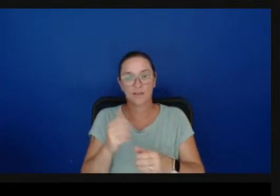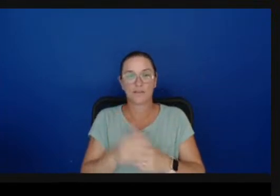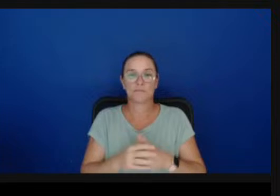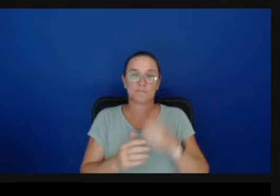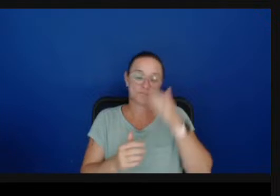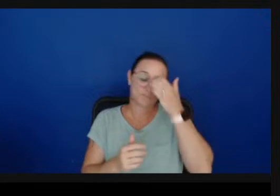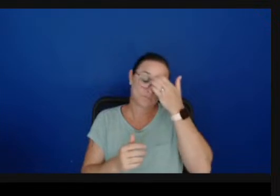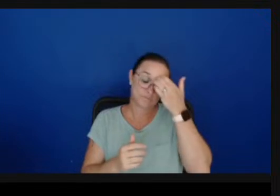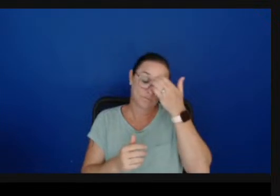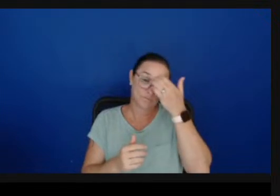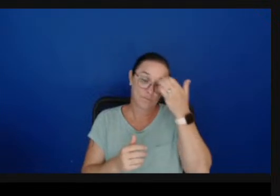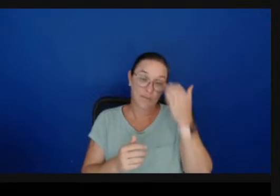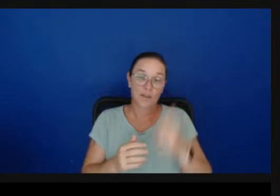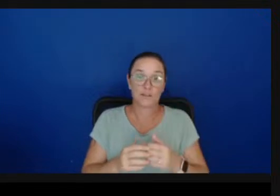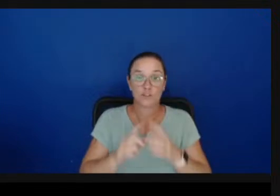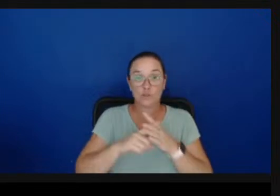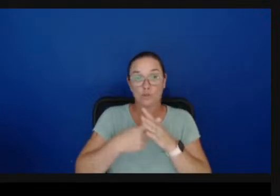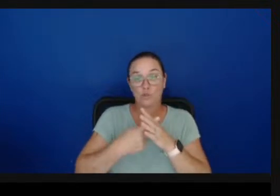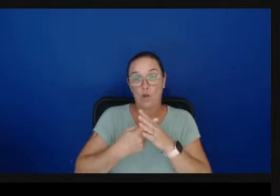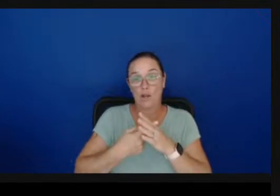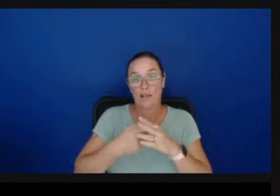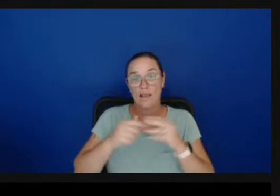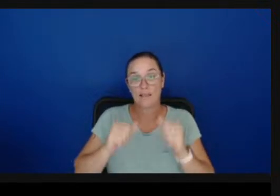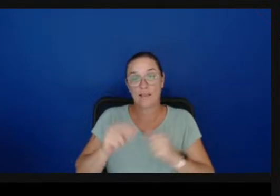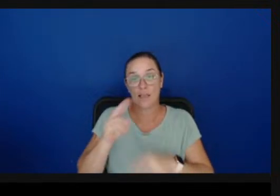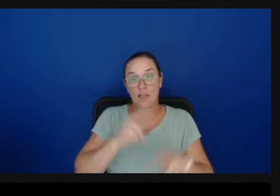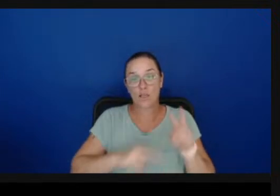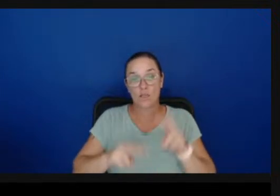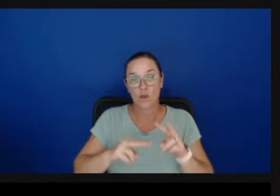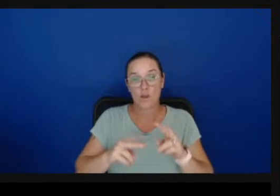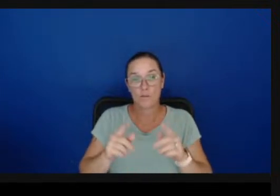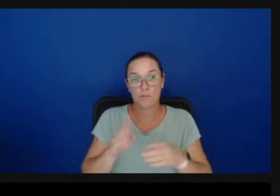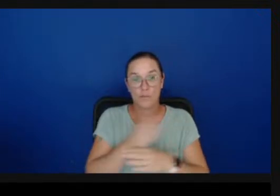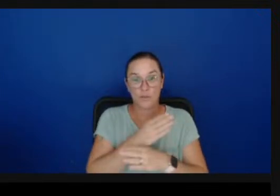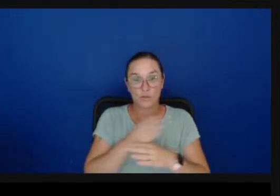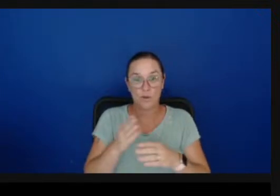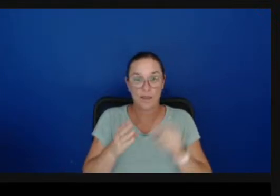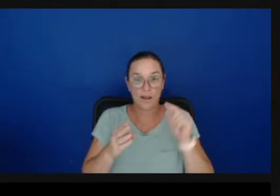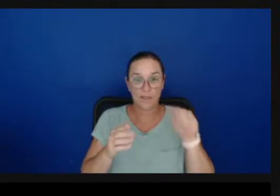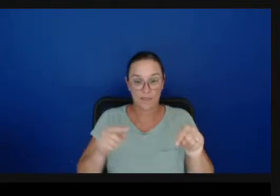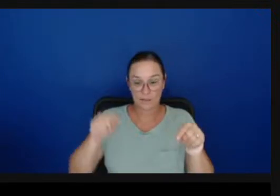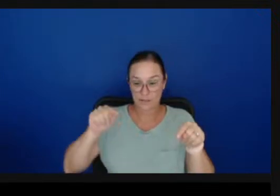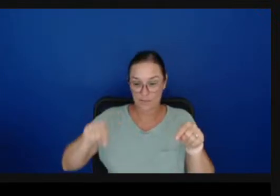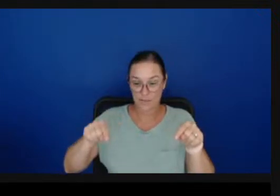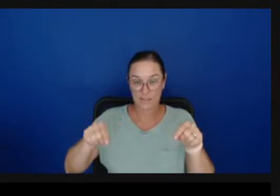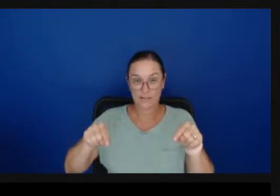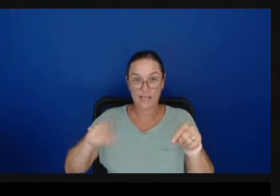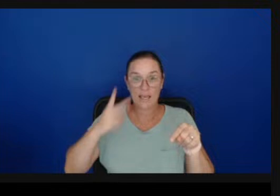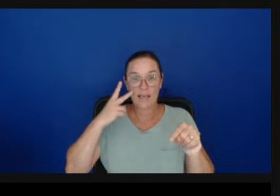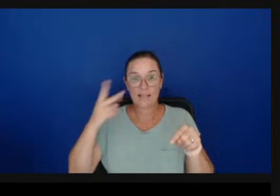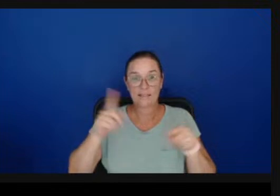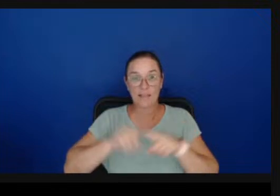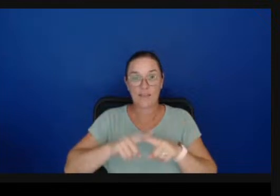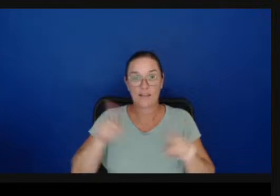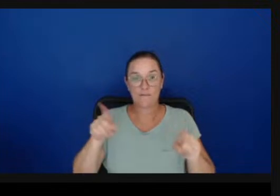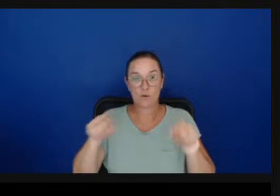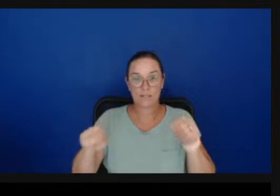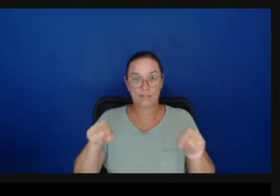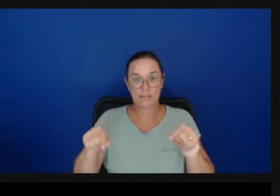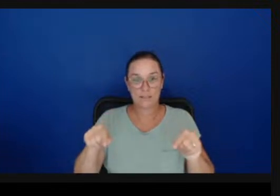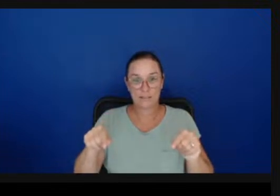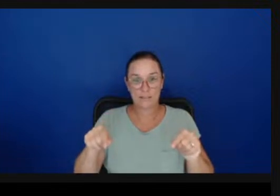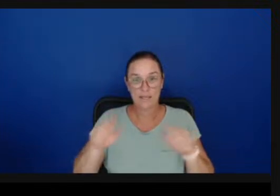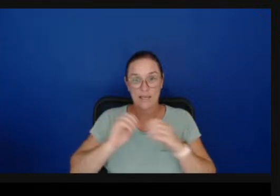but to start, for example, they can look between this station and this station and see the differences between them and see